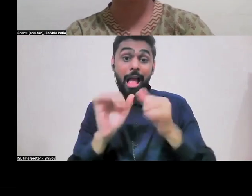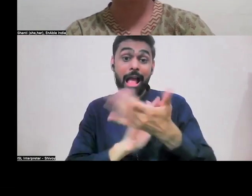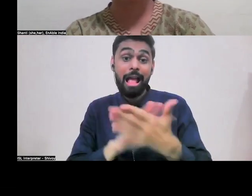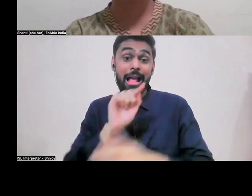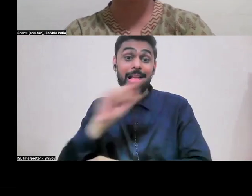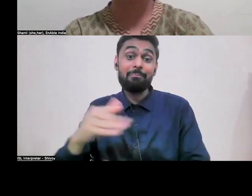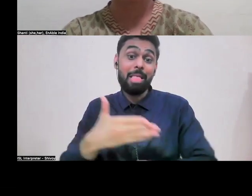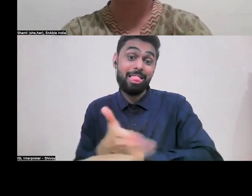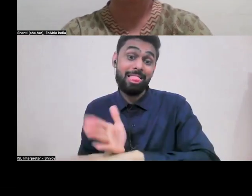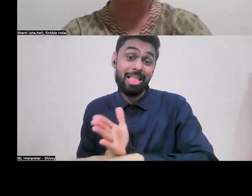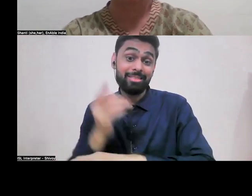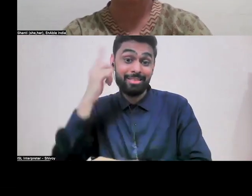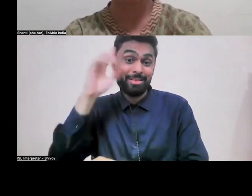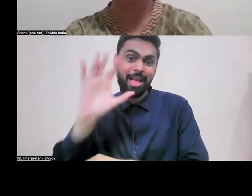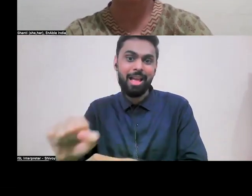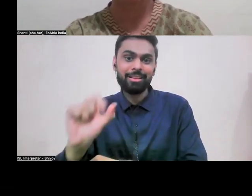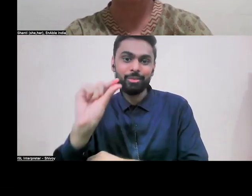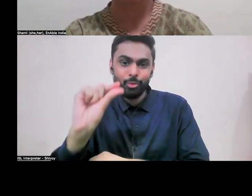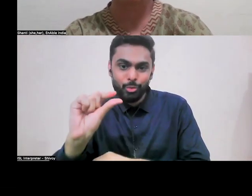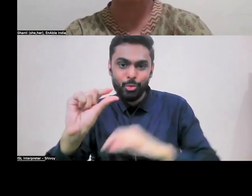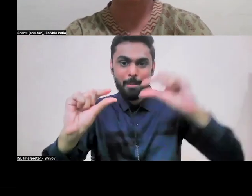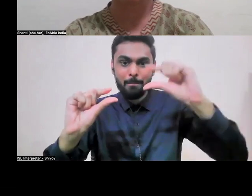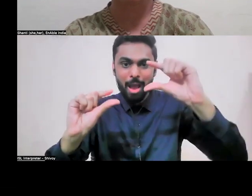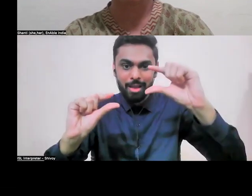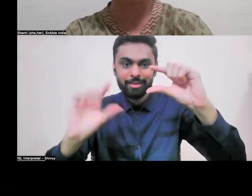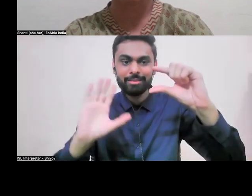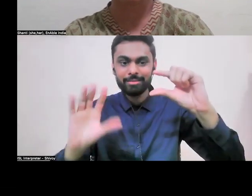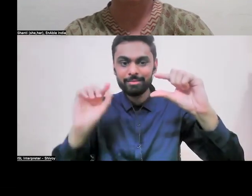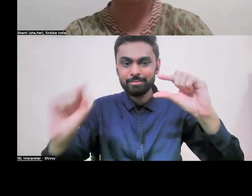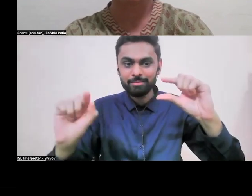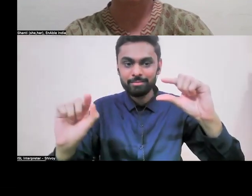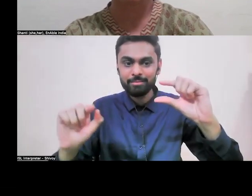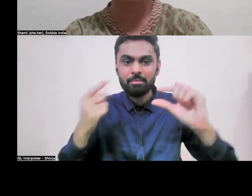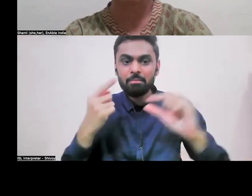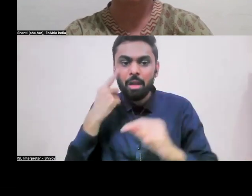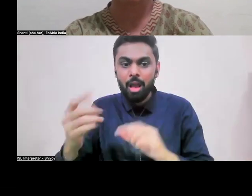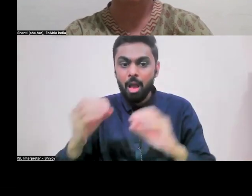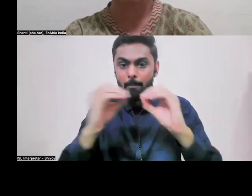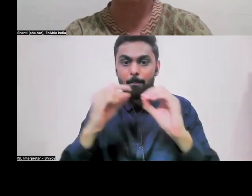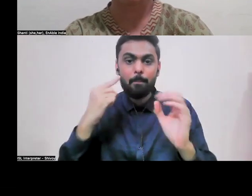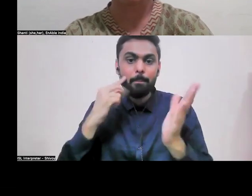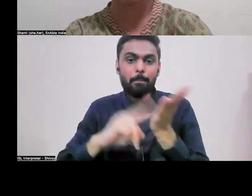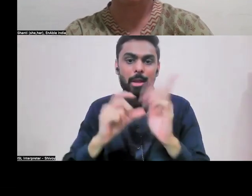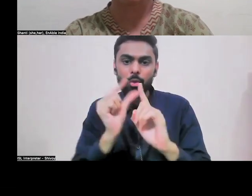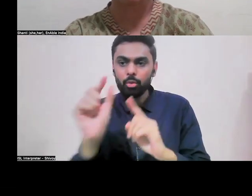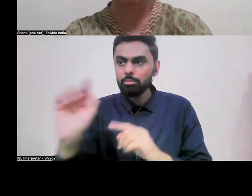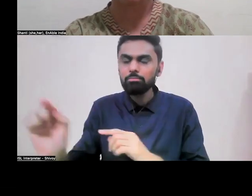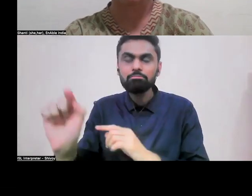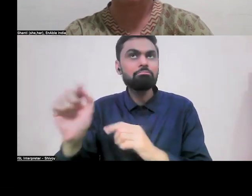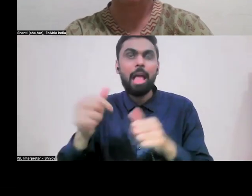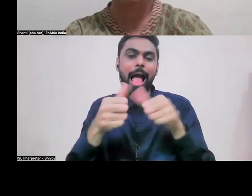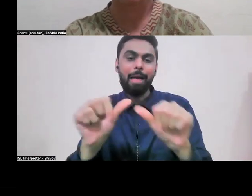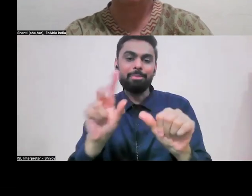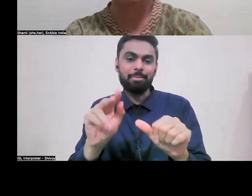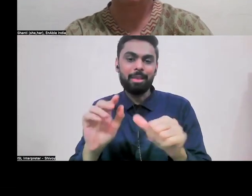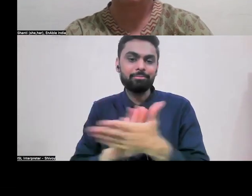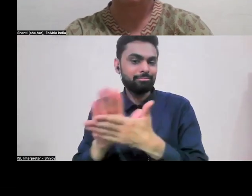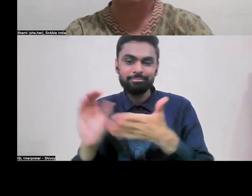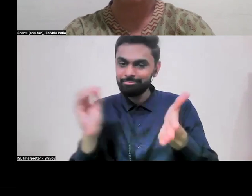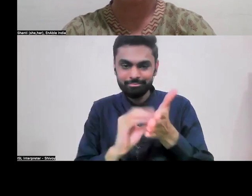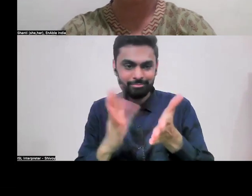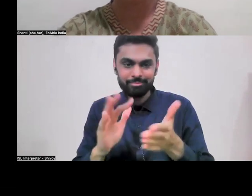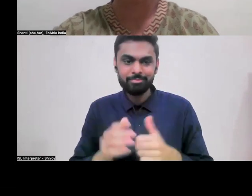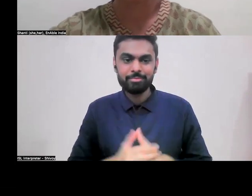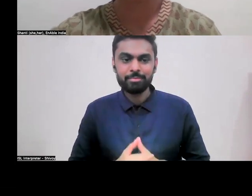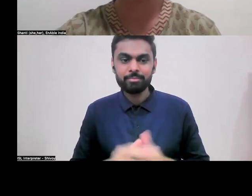Asha, late. And feels an empty cell for Bindu Kumari. Absent.